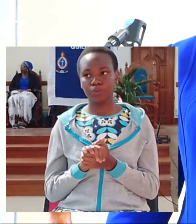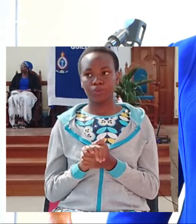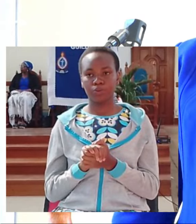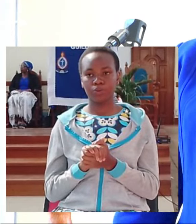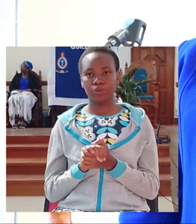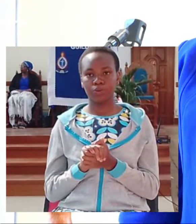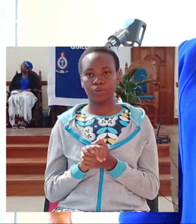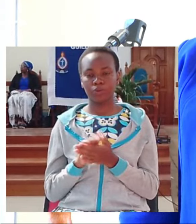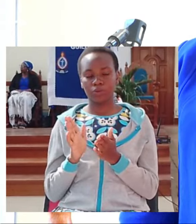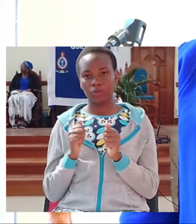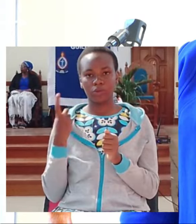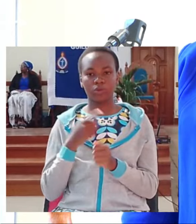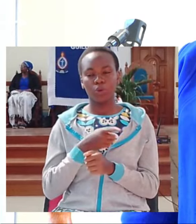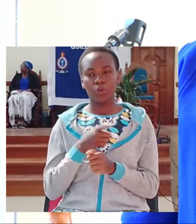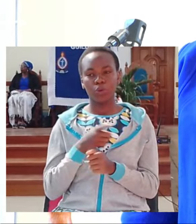Nini wa inakusumbua?